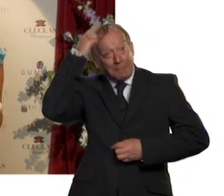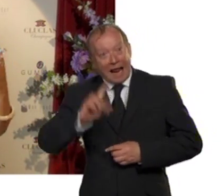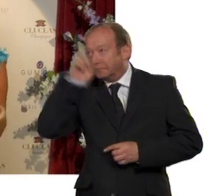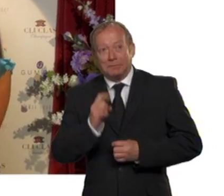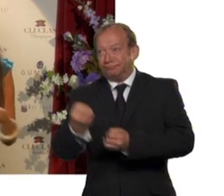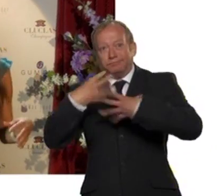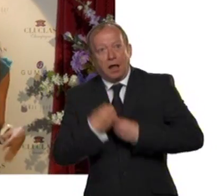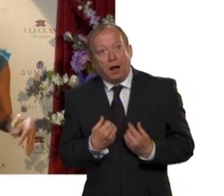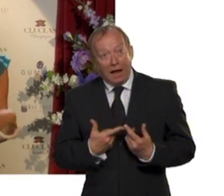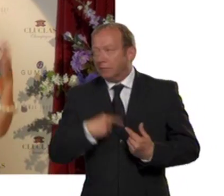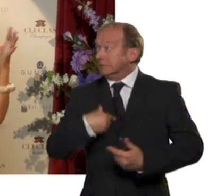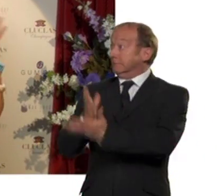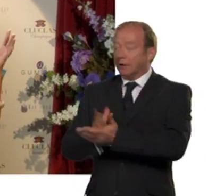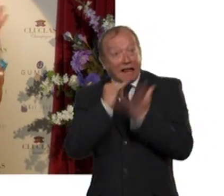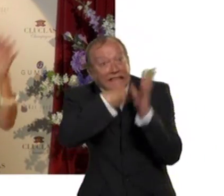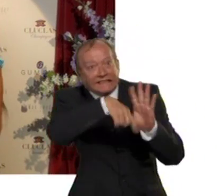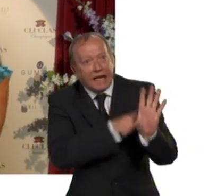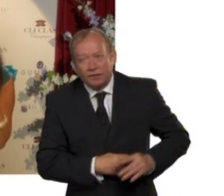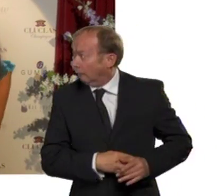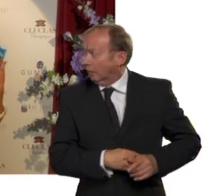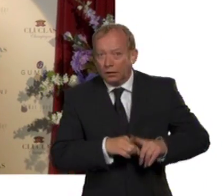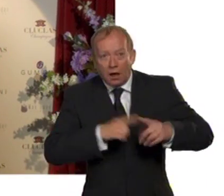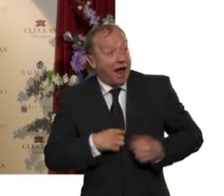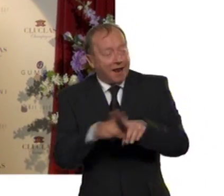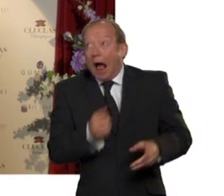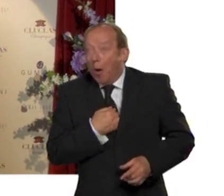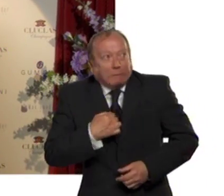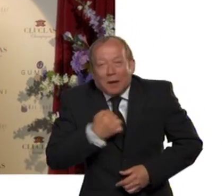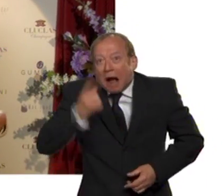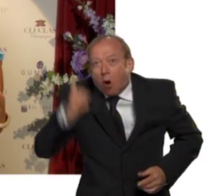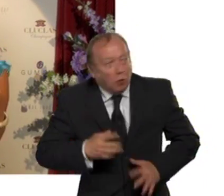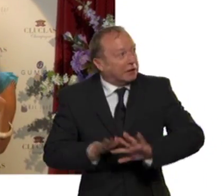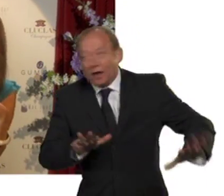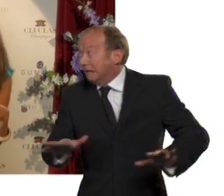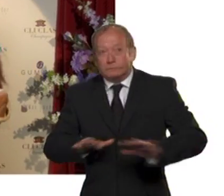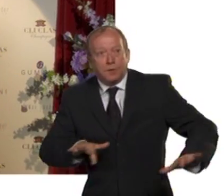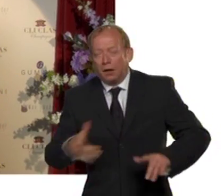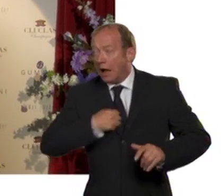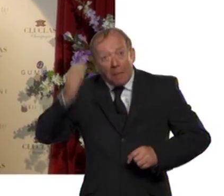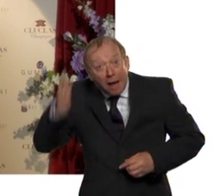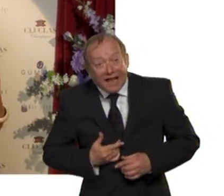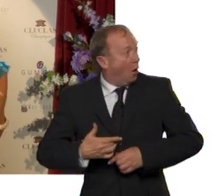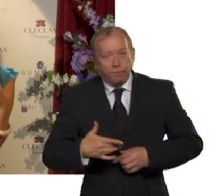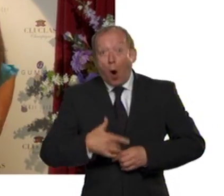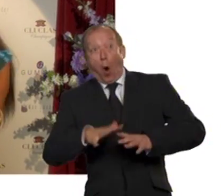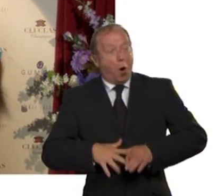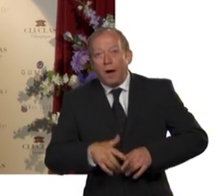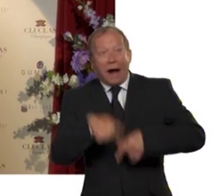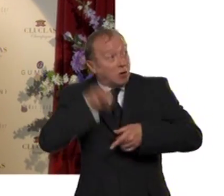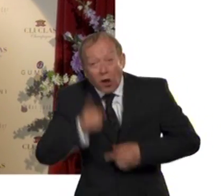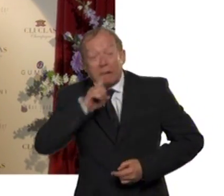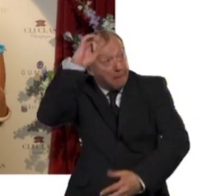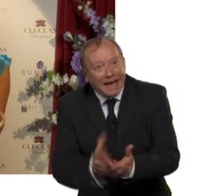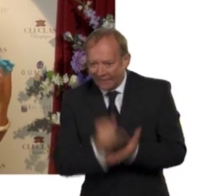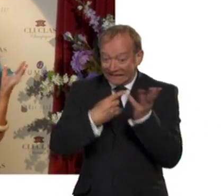really? Oh, they're like, Stacey! Oh, and I'm like, oh my God. And my mum's like, oh my God, I can't